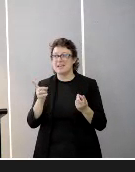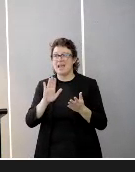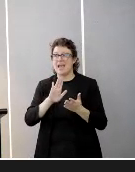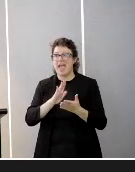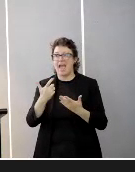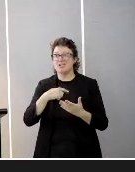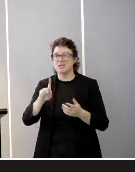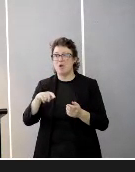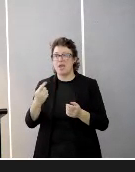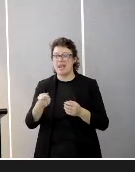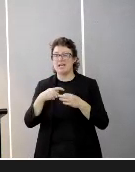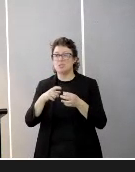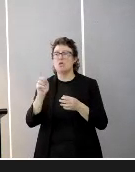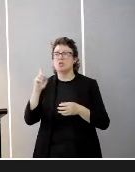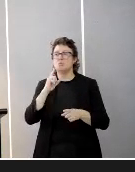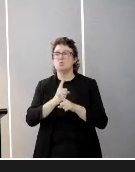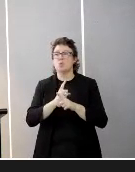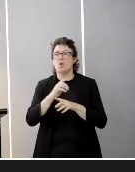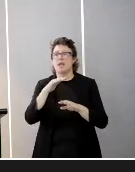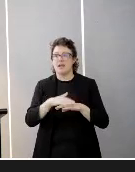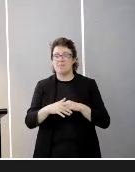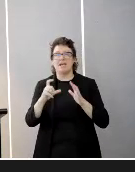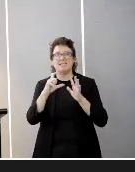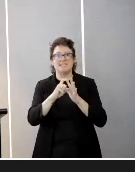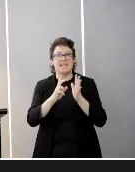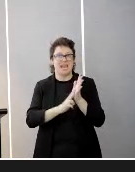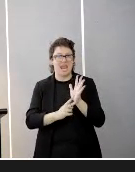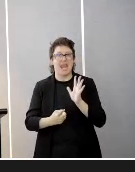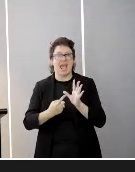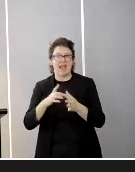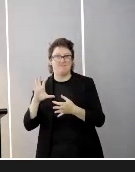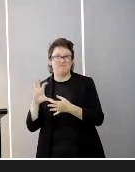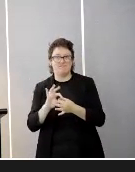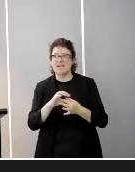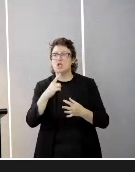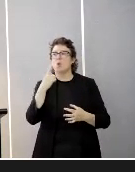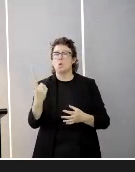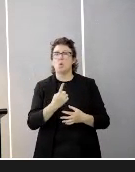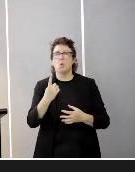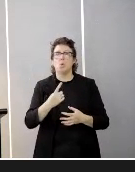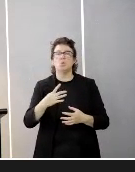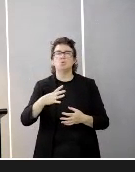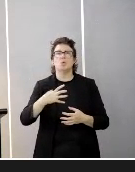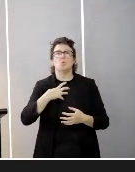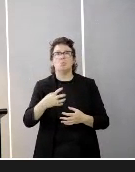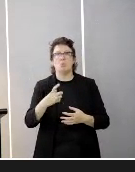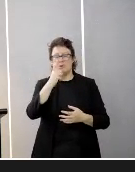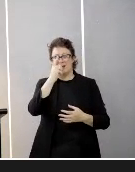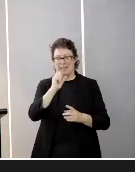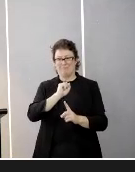my next question. You were talking about the DNA factors of who is more susceptible to mental